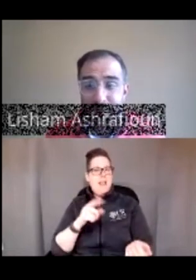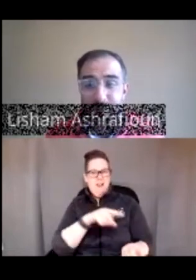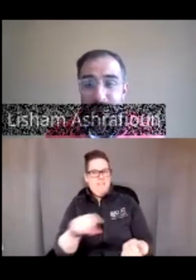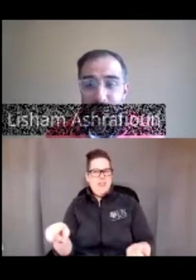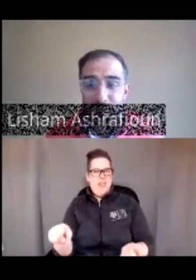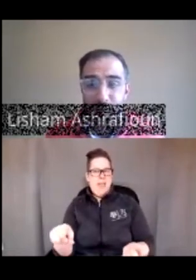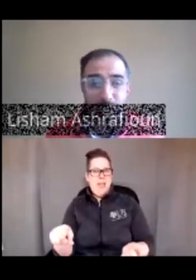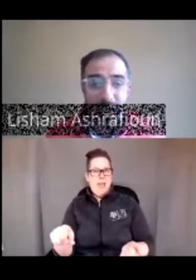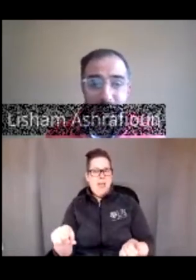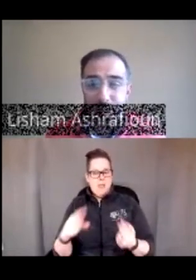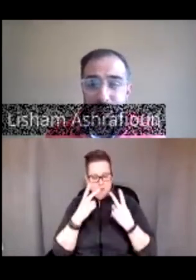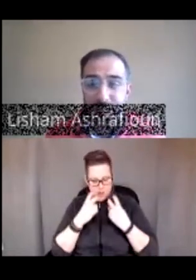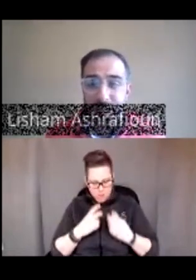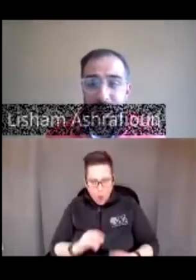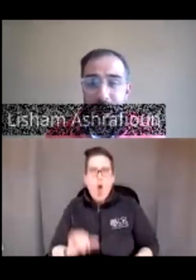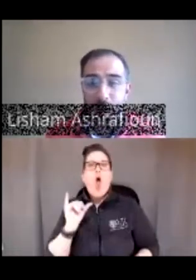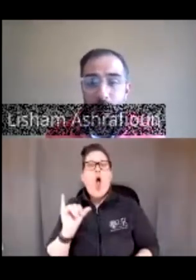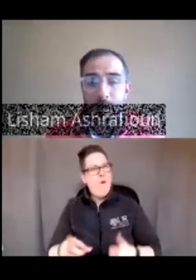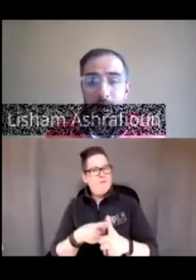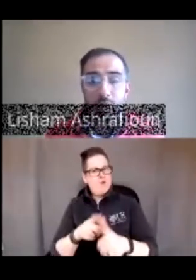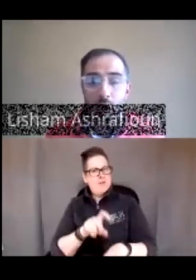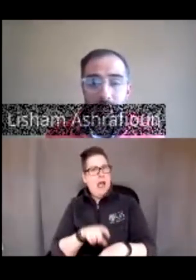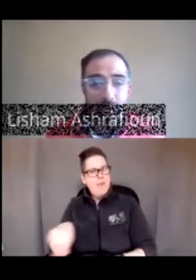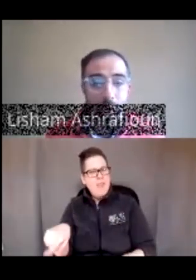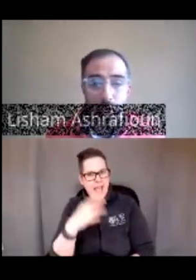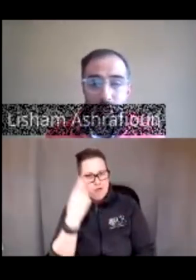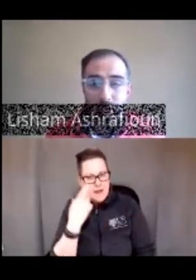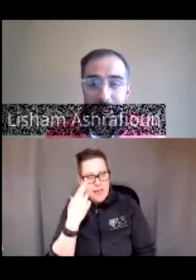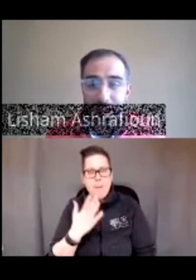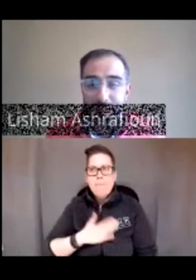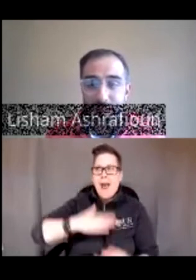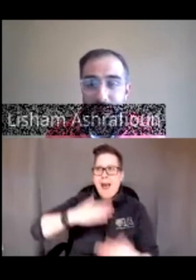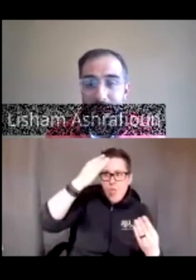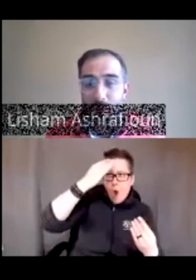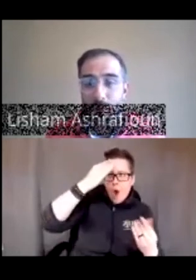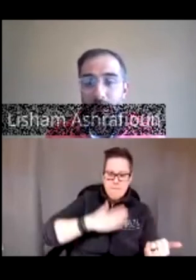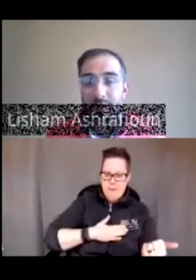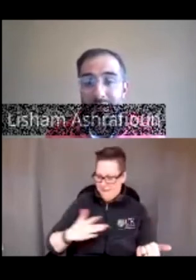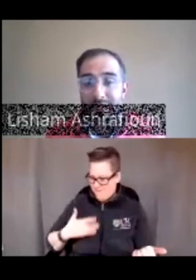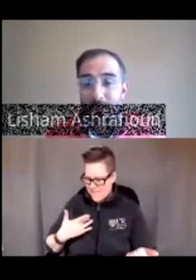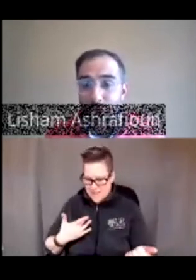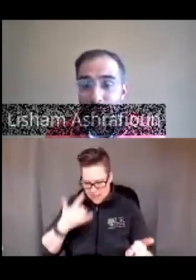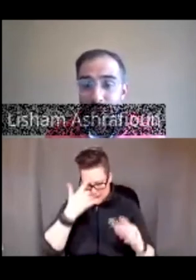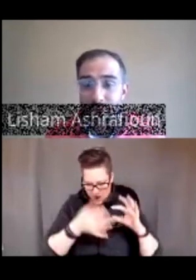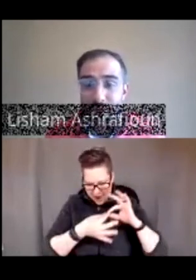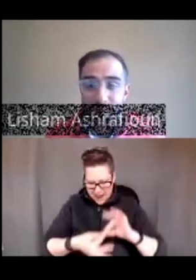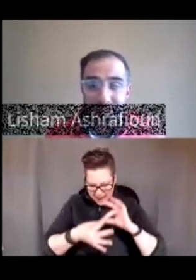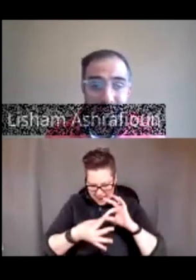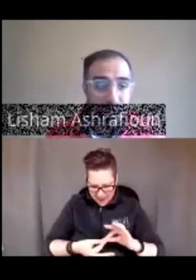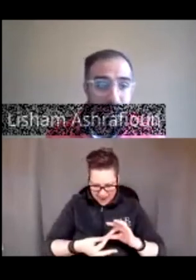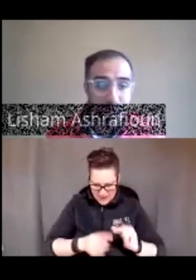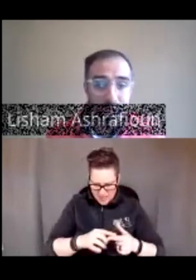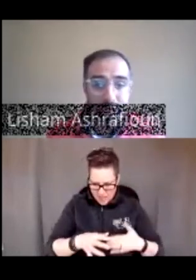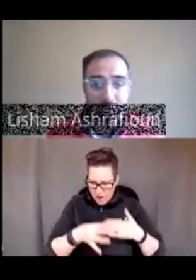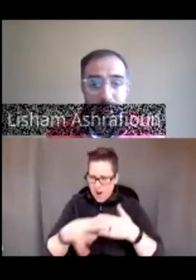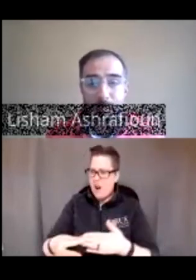participants. It's sort of the first time they're seeing how thoughts and emotions are connected and how these can contribute to their substance